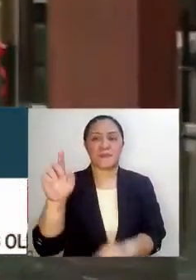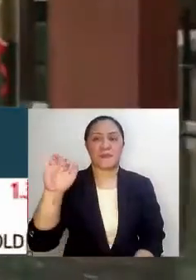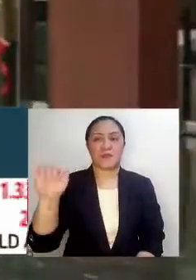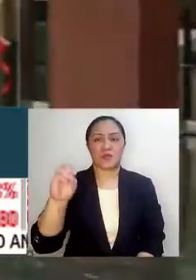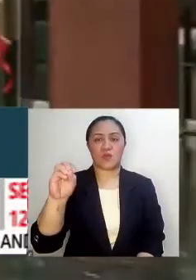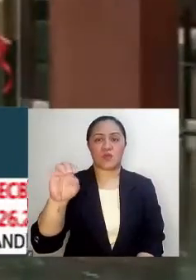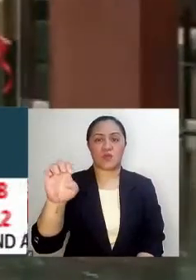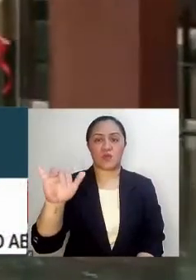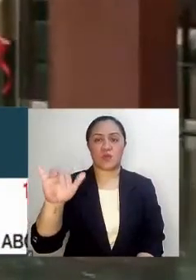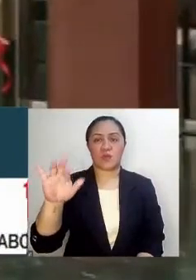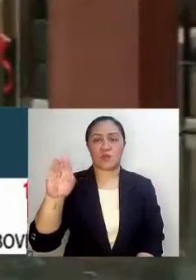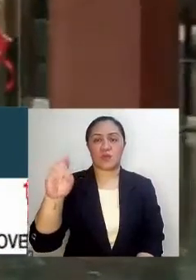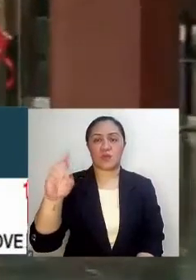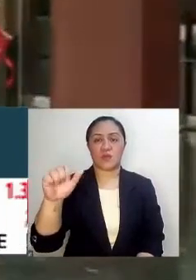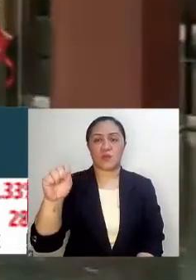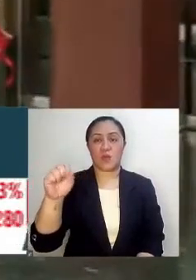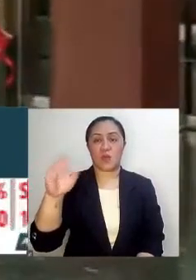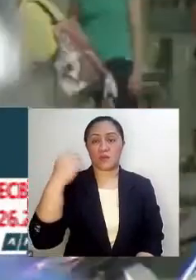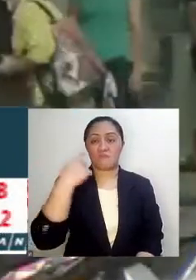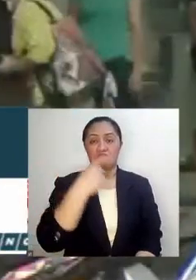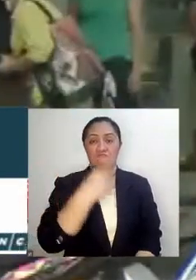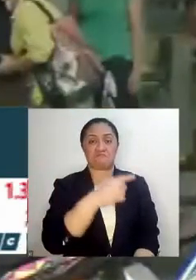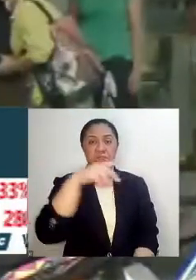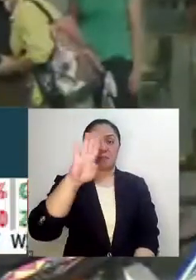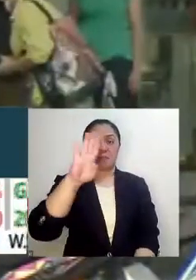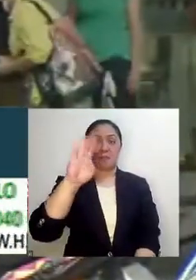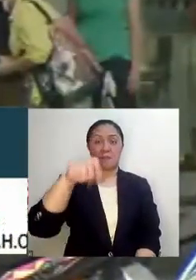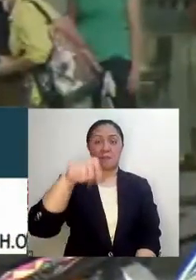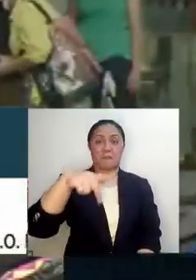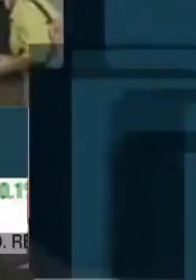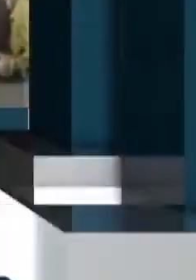the BSP can convince banks to lend more.